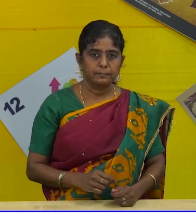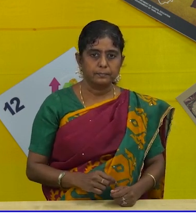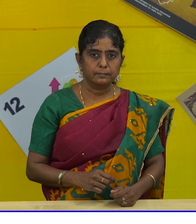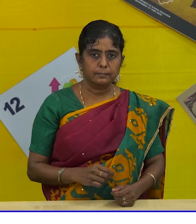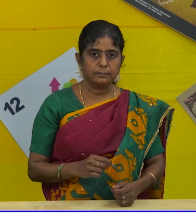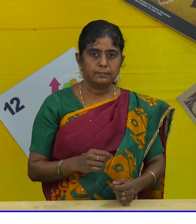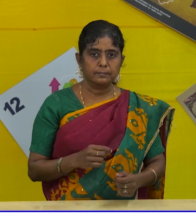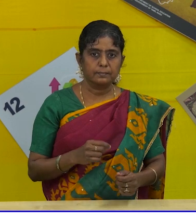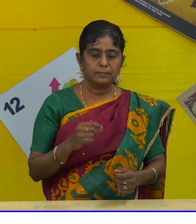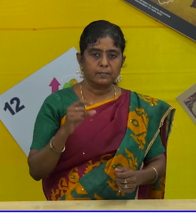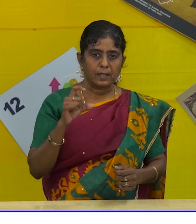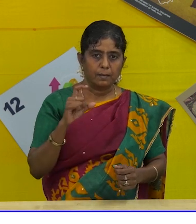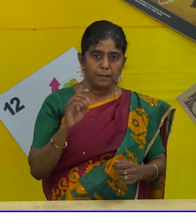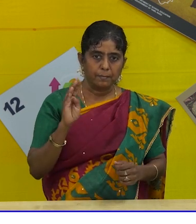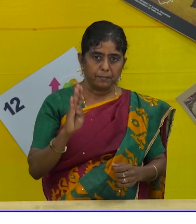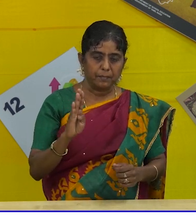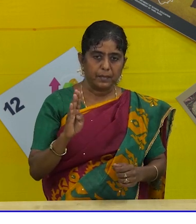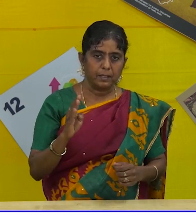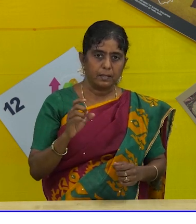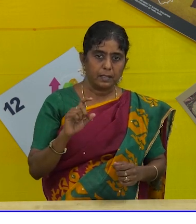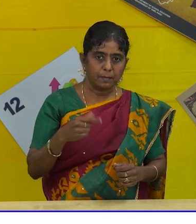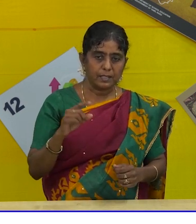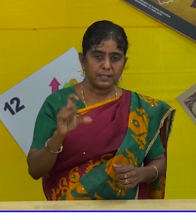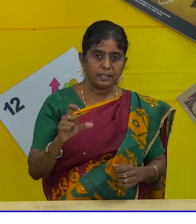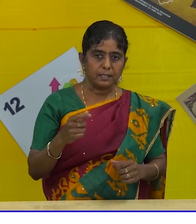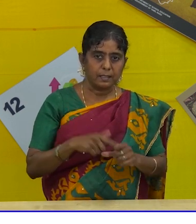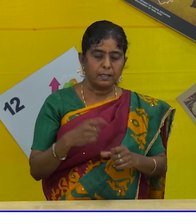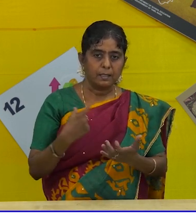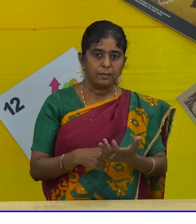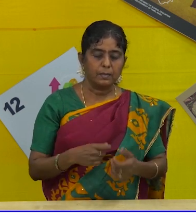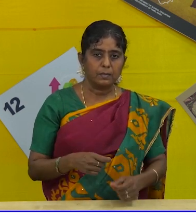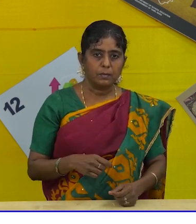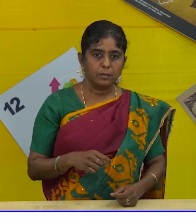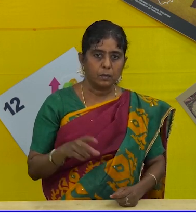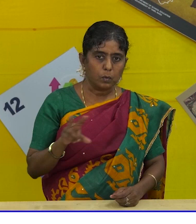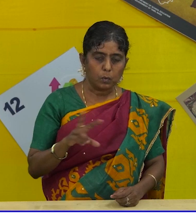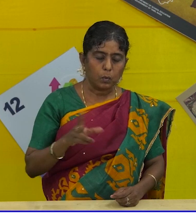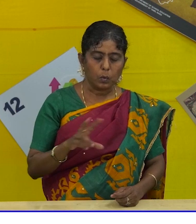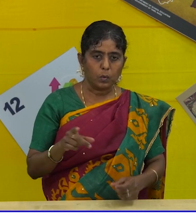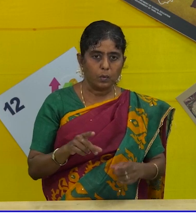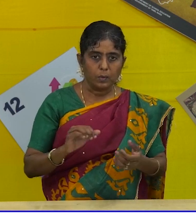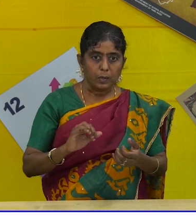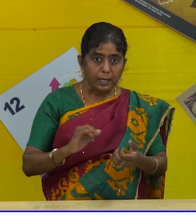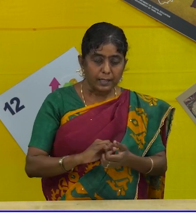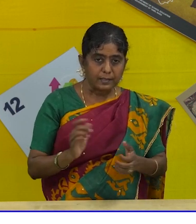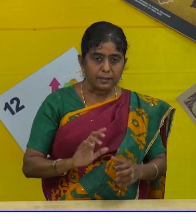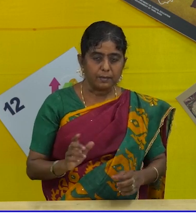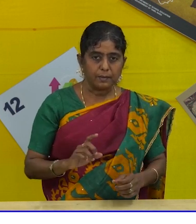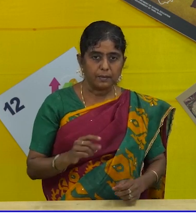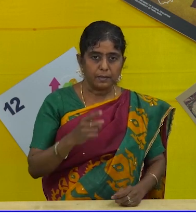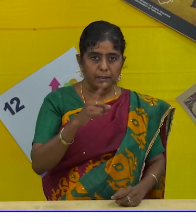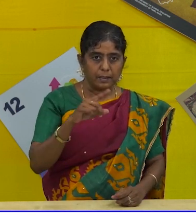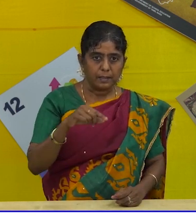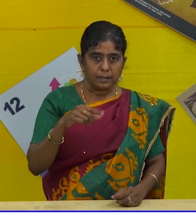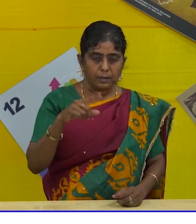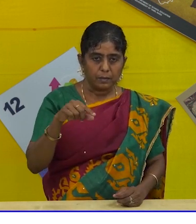real number, but c can be 0 or cannot be 0. No condition for the c. And a